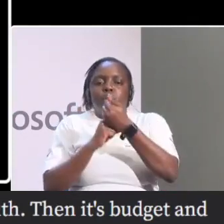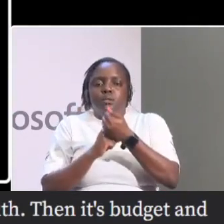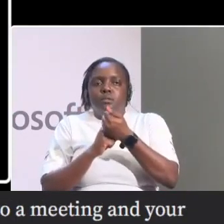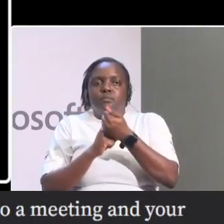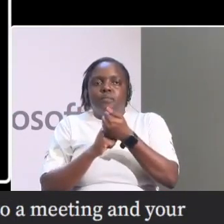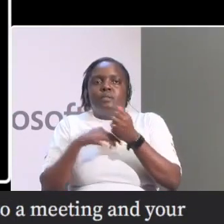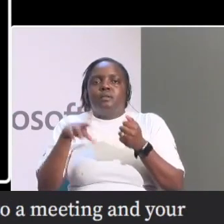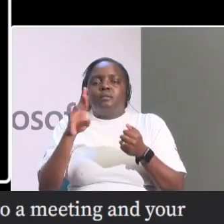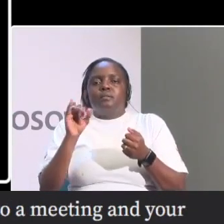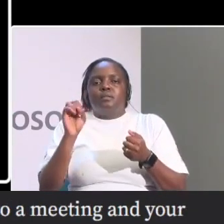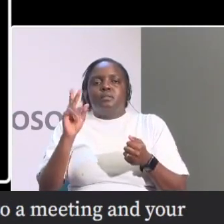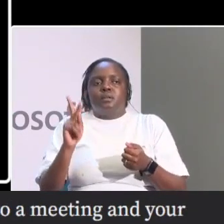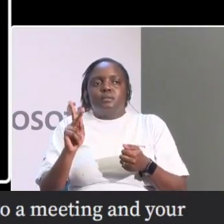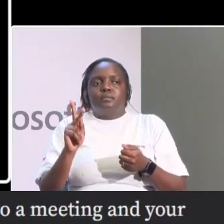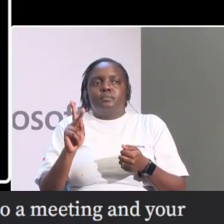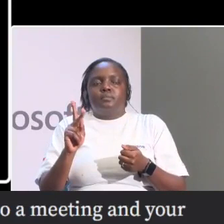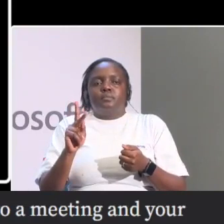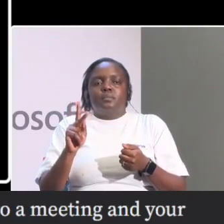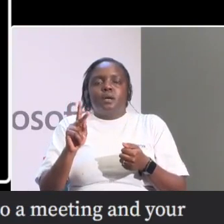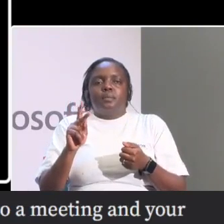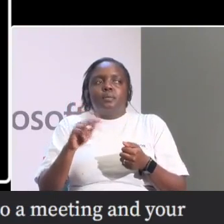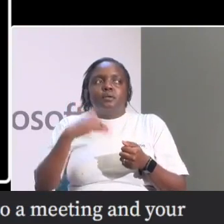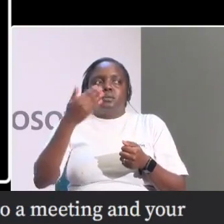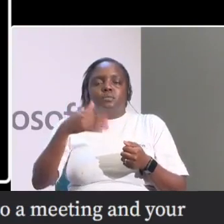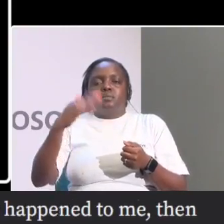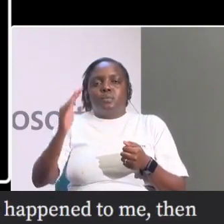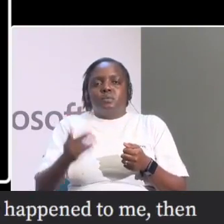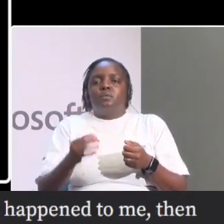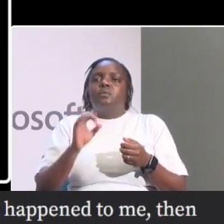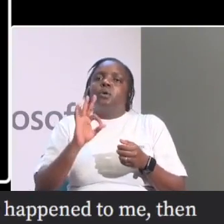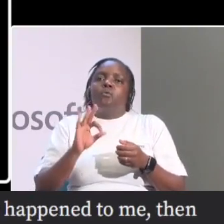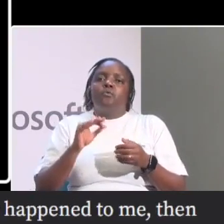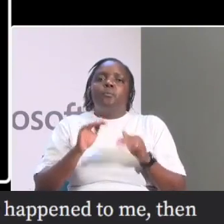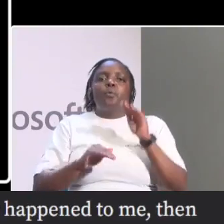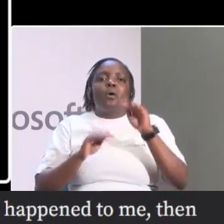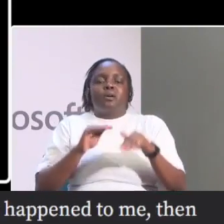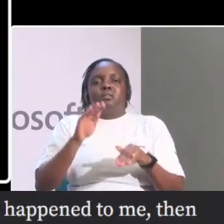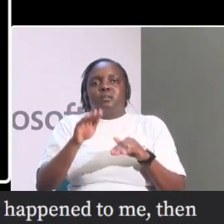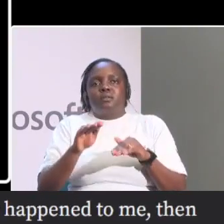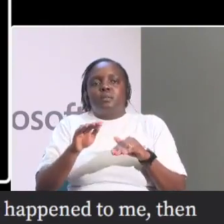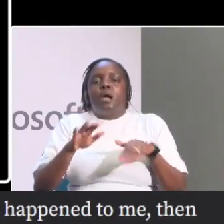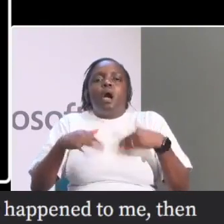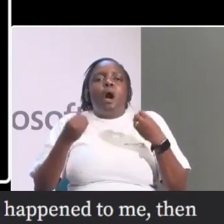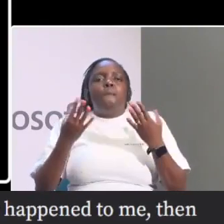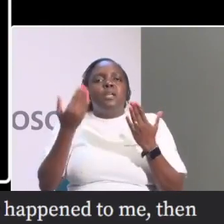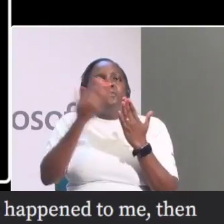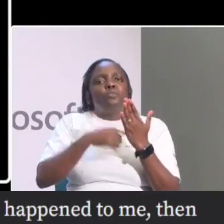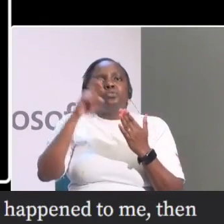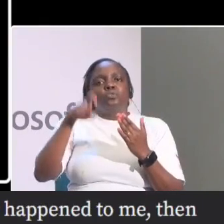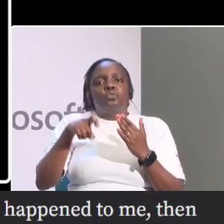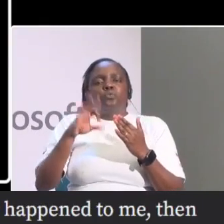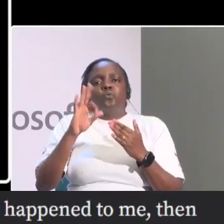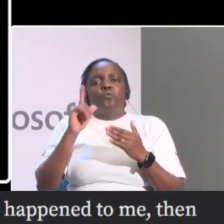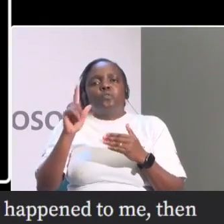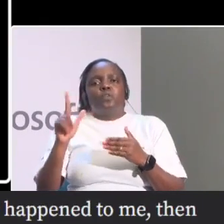risk. Then is the mountain, the high altar of bureaucracy, how many forms you have to fill in. And